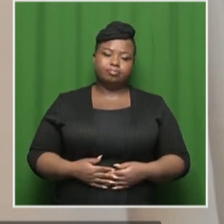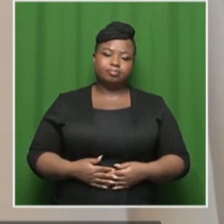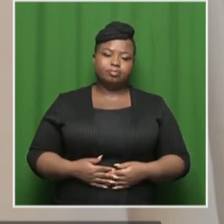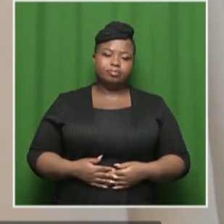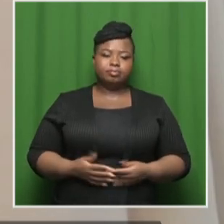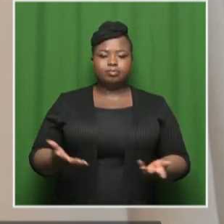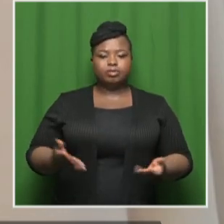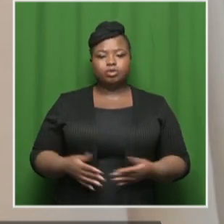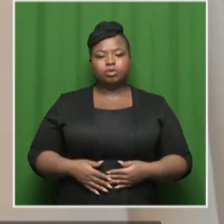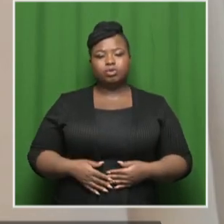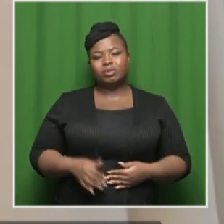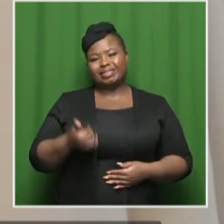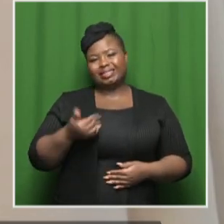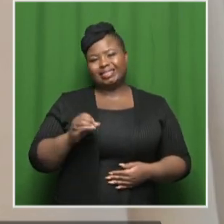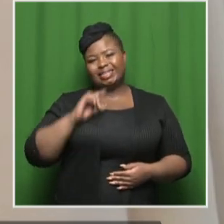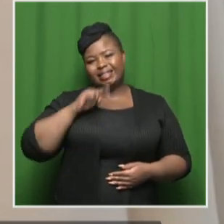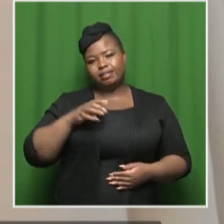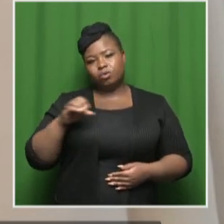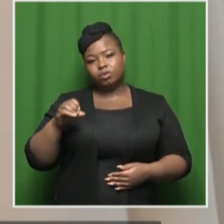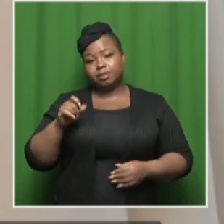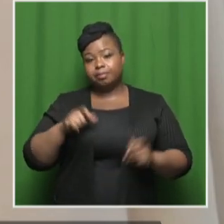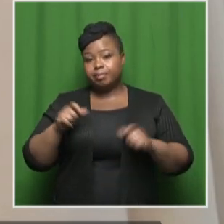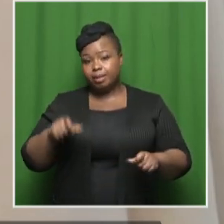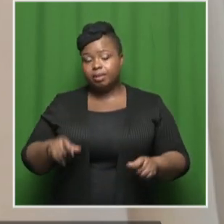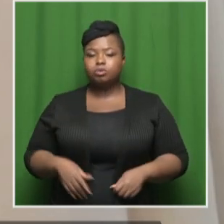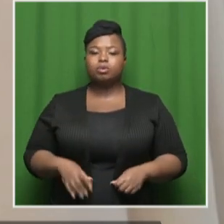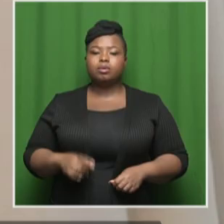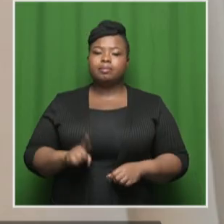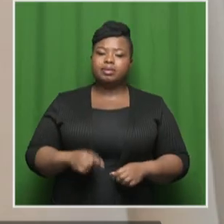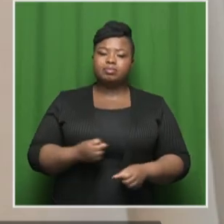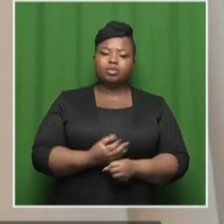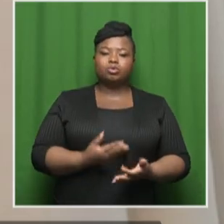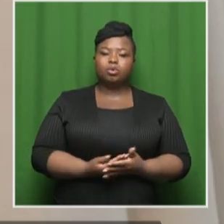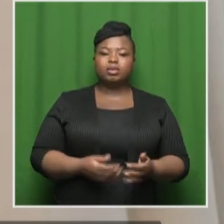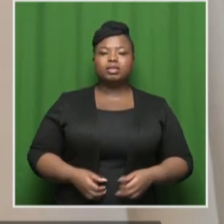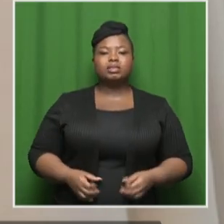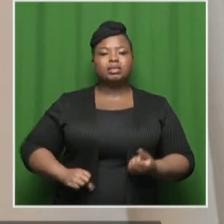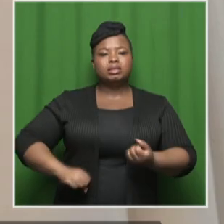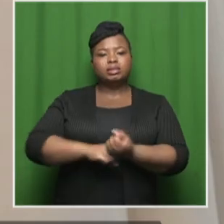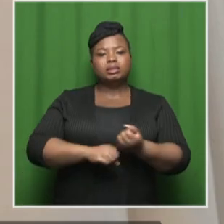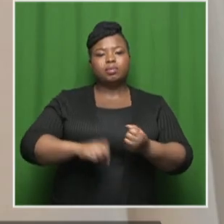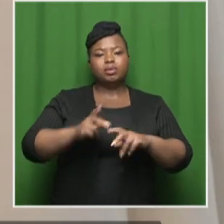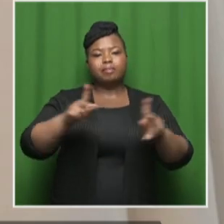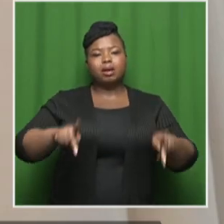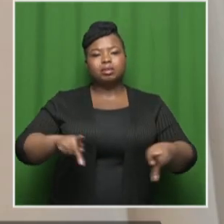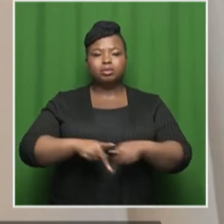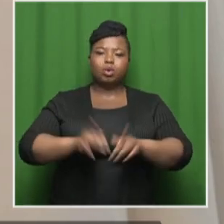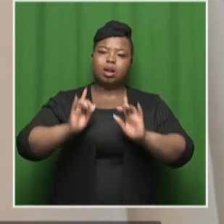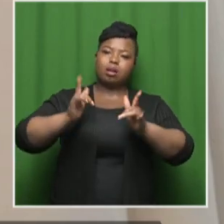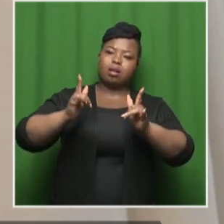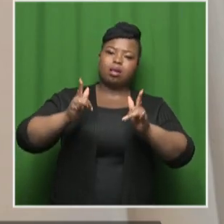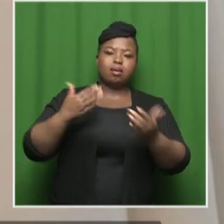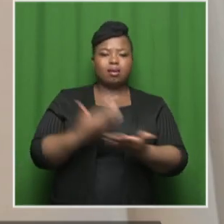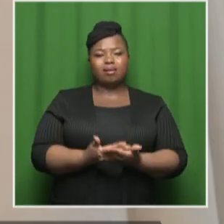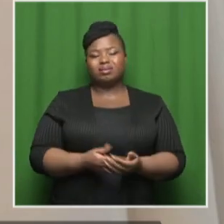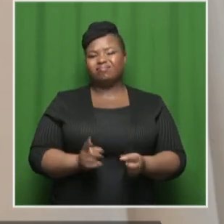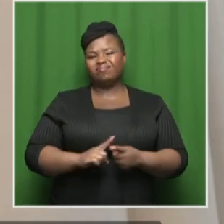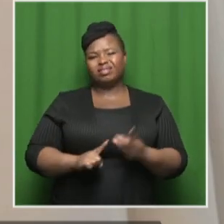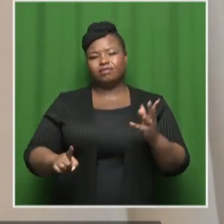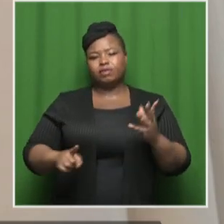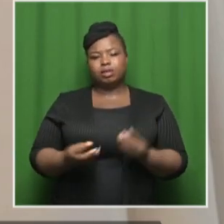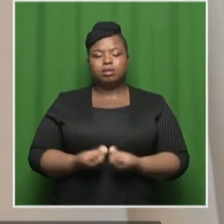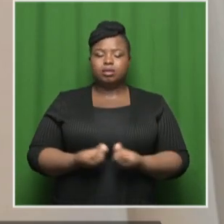you can only host 60,000 people. We must make sure that there's other events, that there's fan parks, that there's various other things that